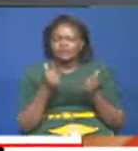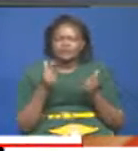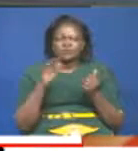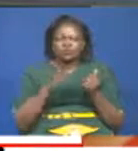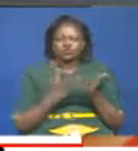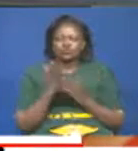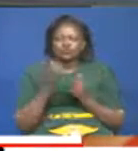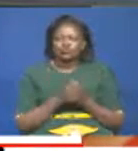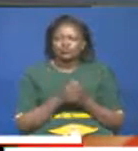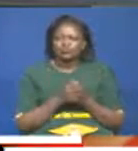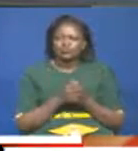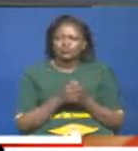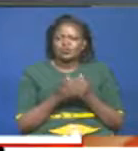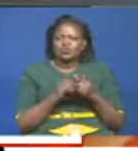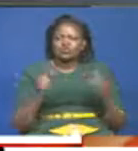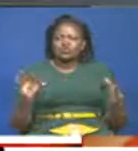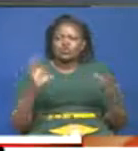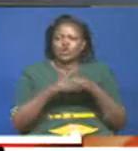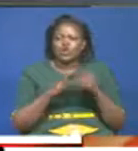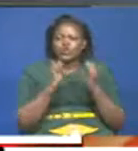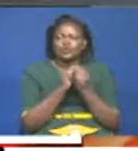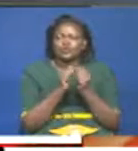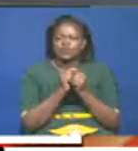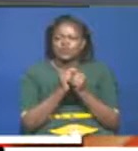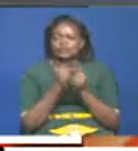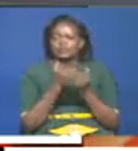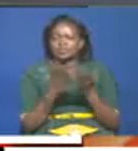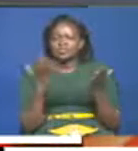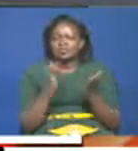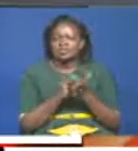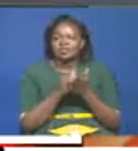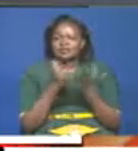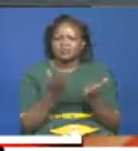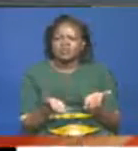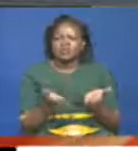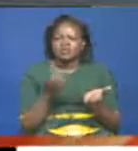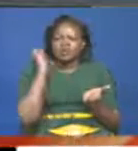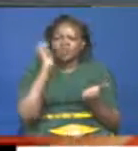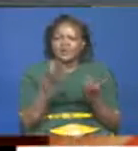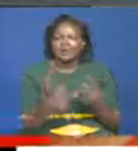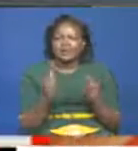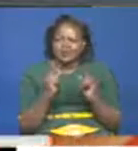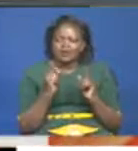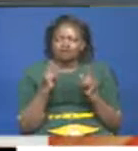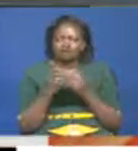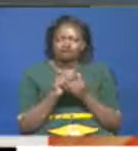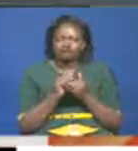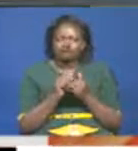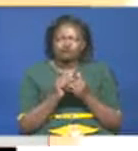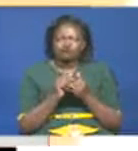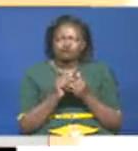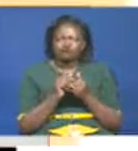time extensions and collaborations with guarantee facilities that now will allow flexibility and